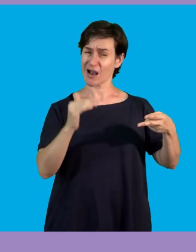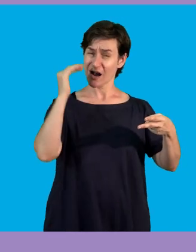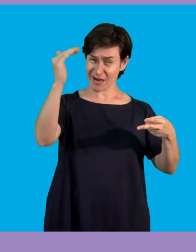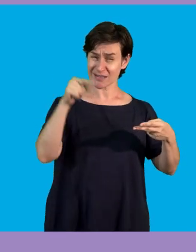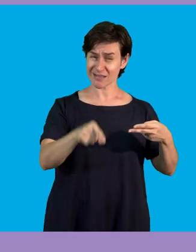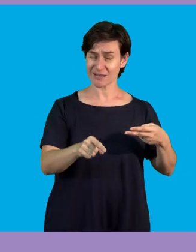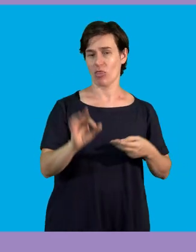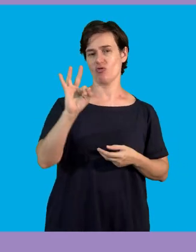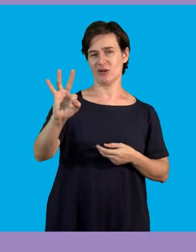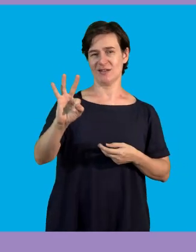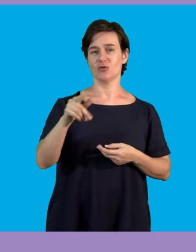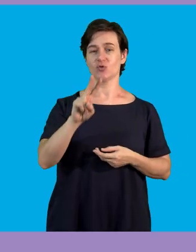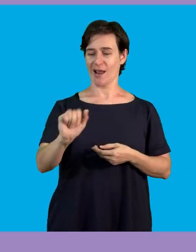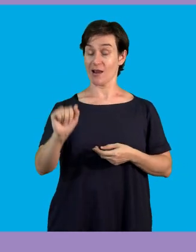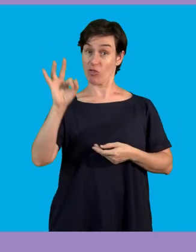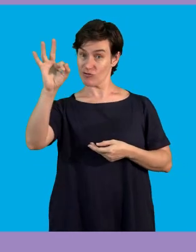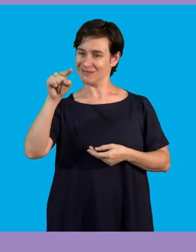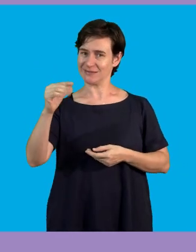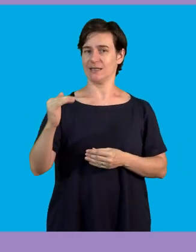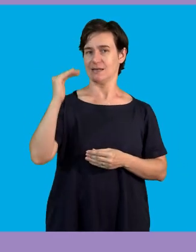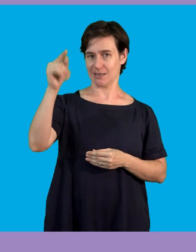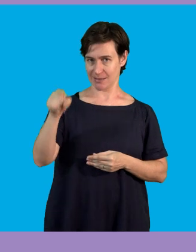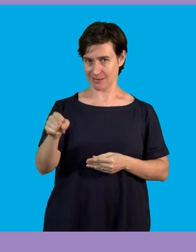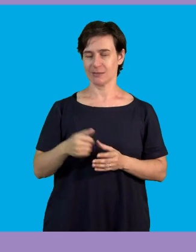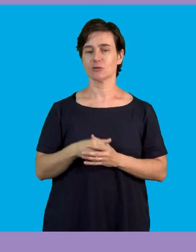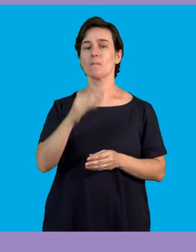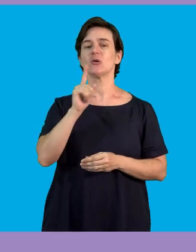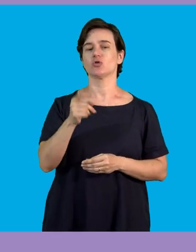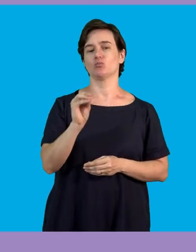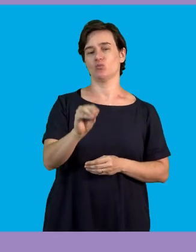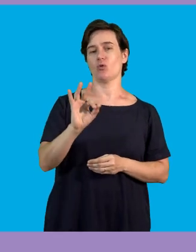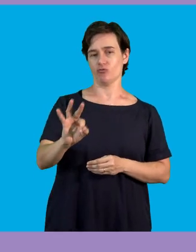cube, so the degree is 3.